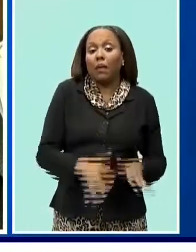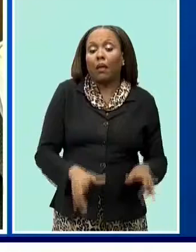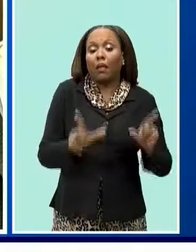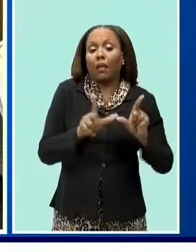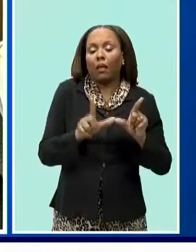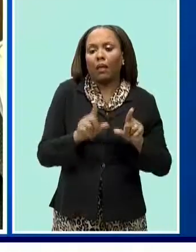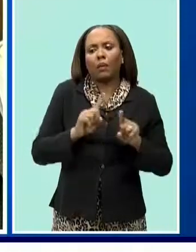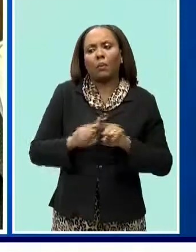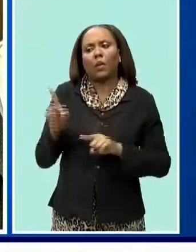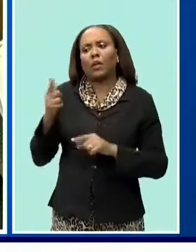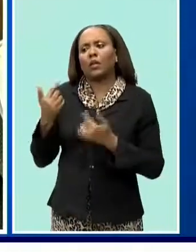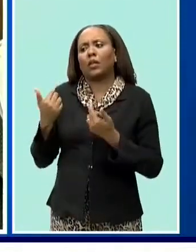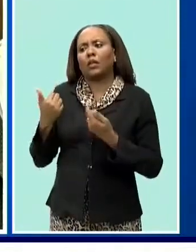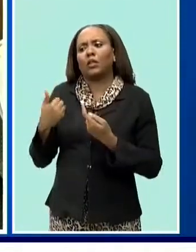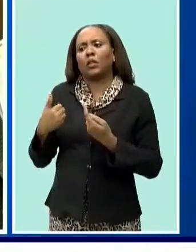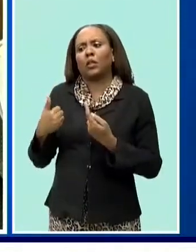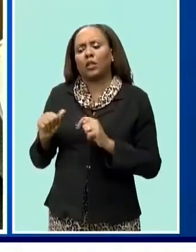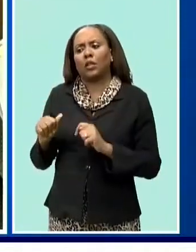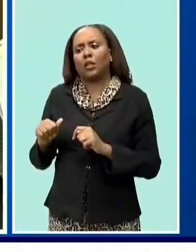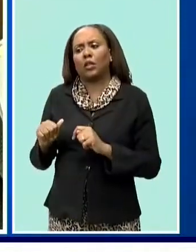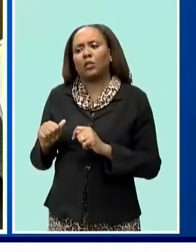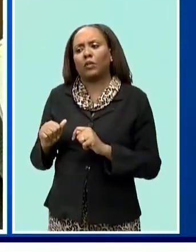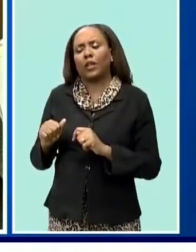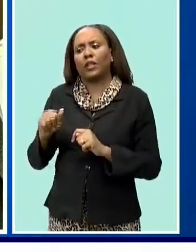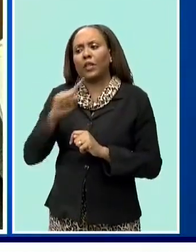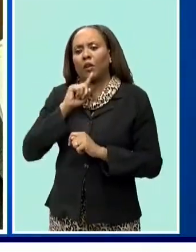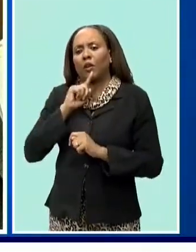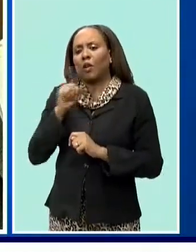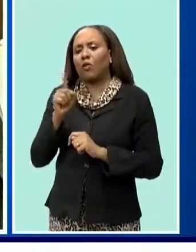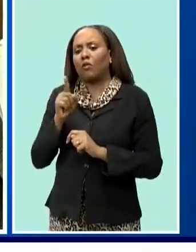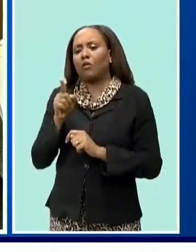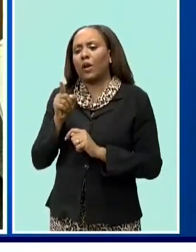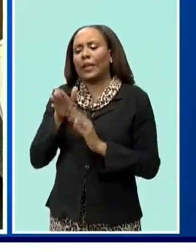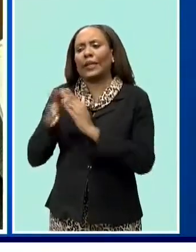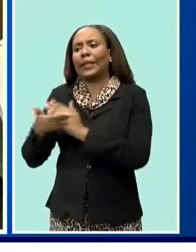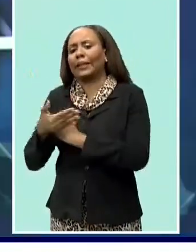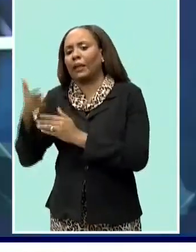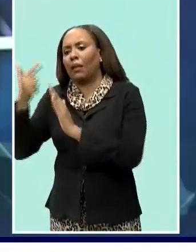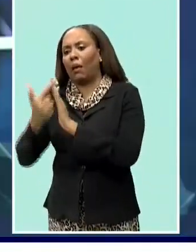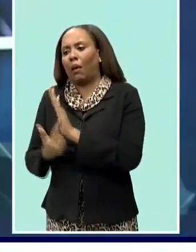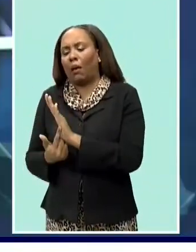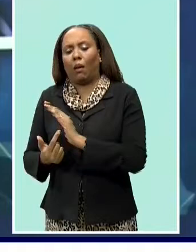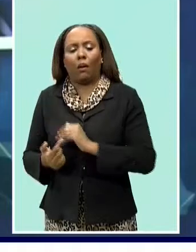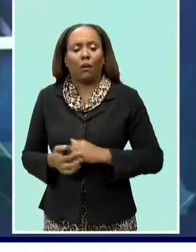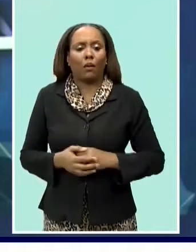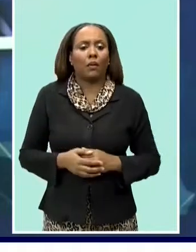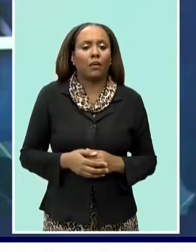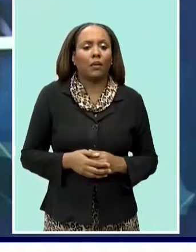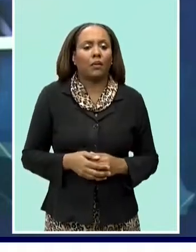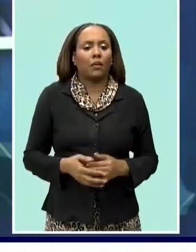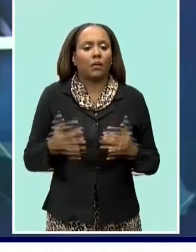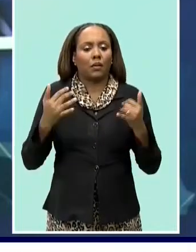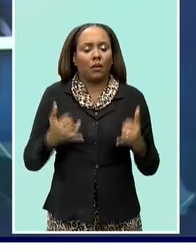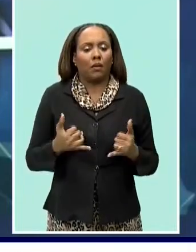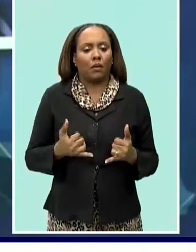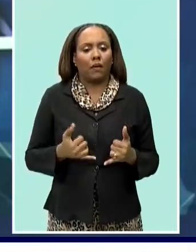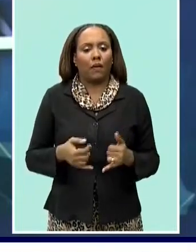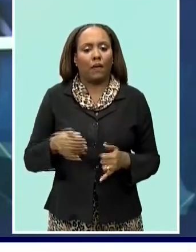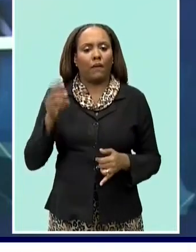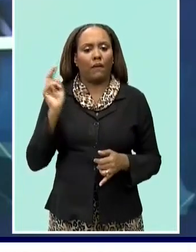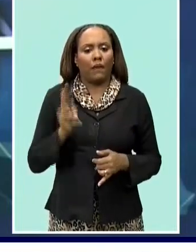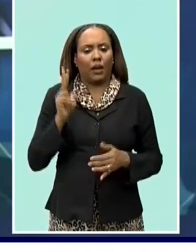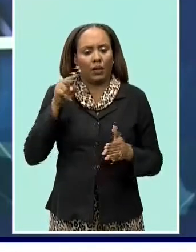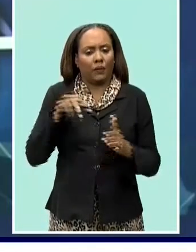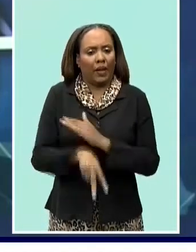to undermine the rule of law, which then becomes criminal. Touching on the topic of violence in schools, Prime